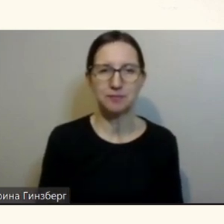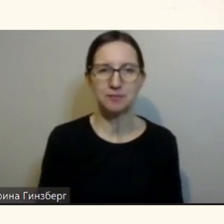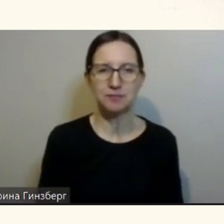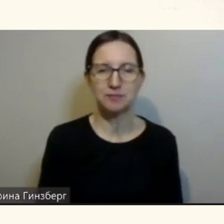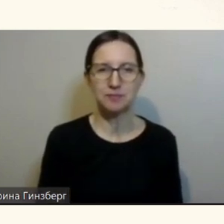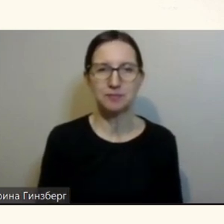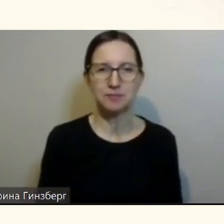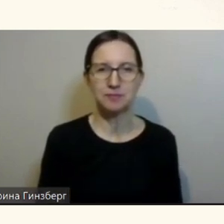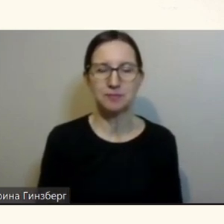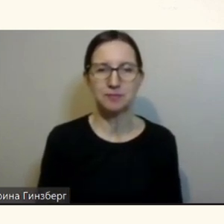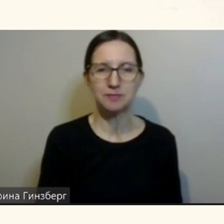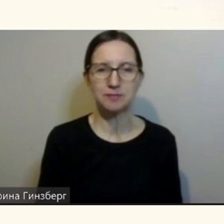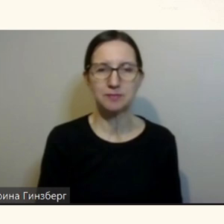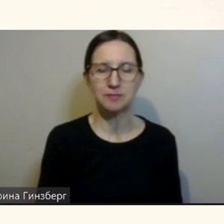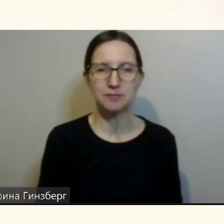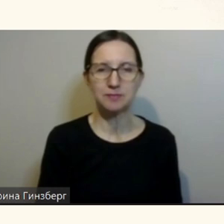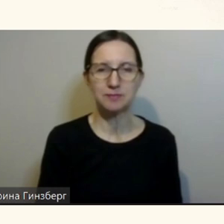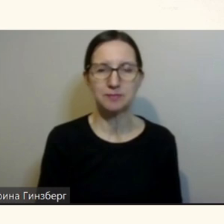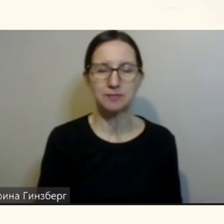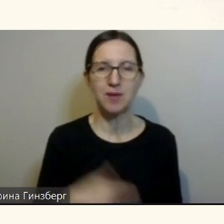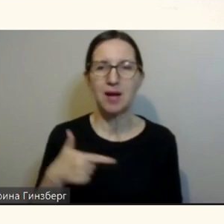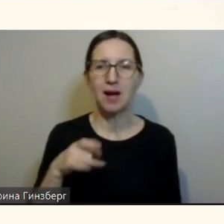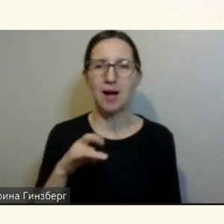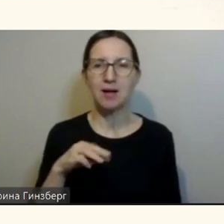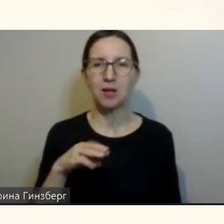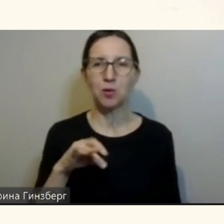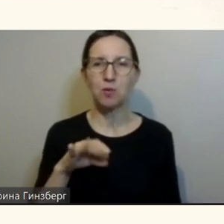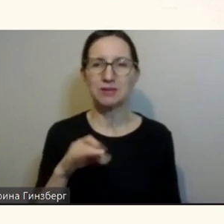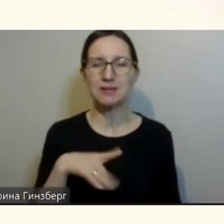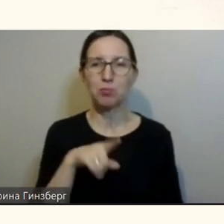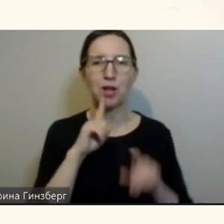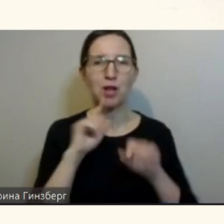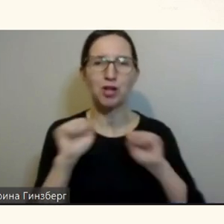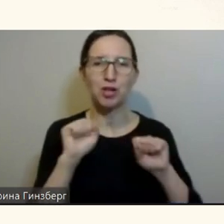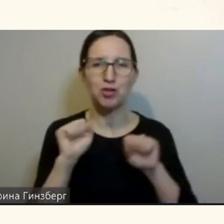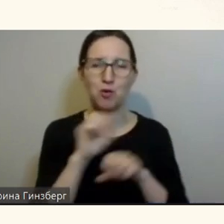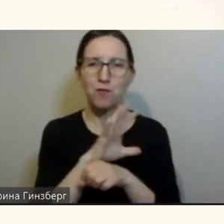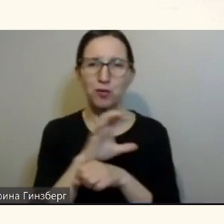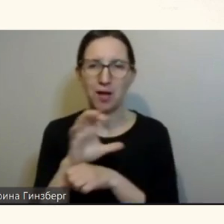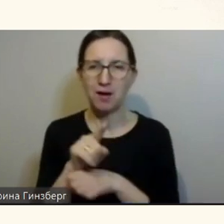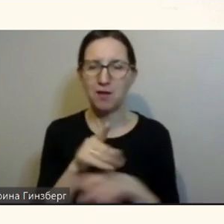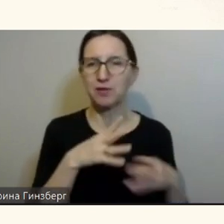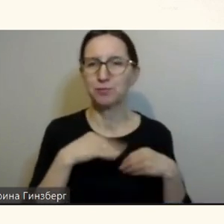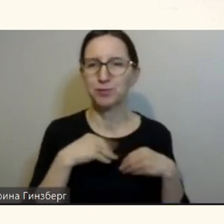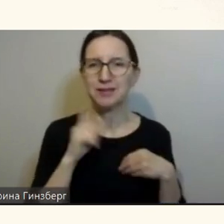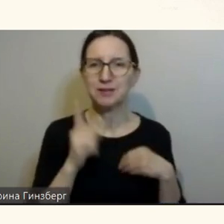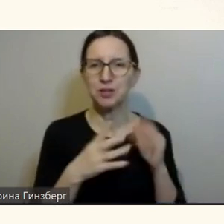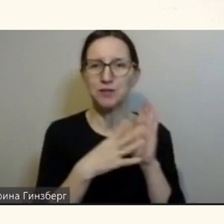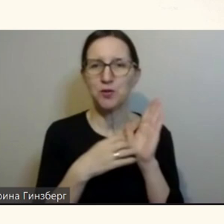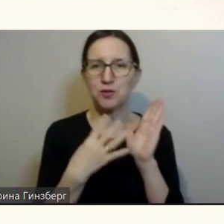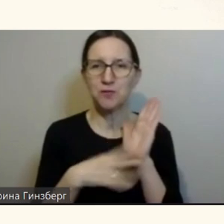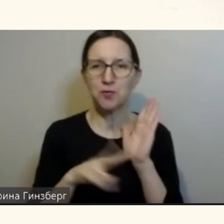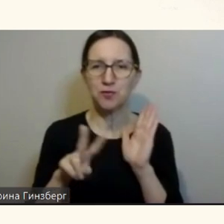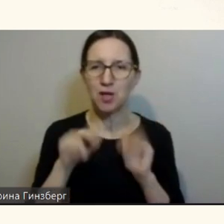He's been our director of photography since 1992. You can see Bill just behind me, and then the